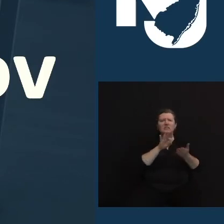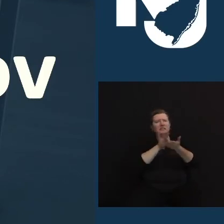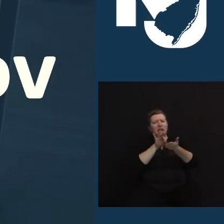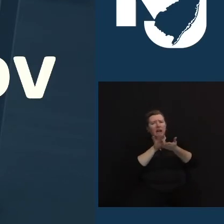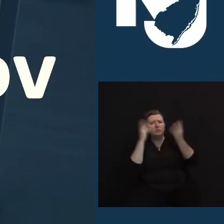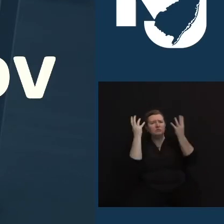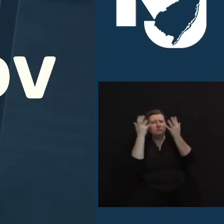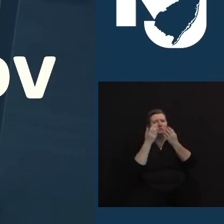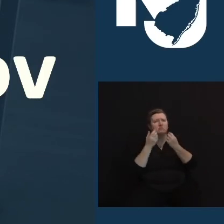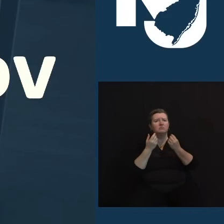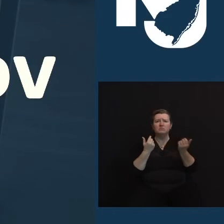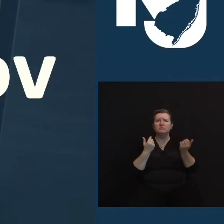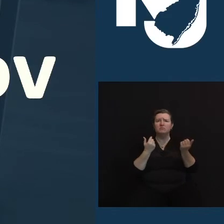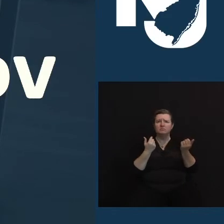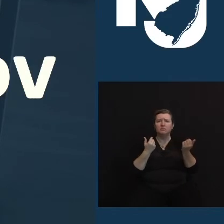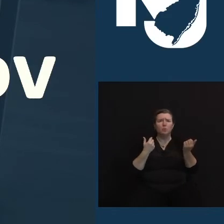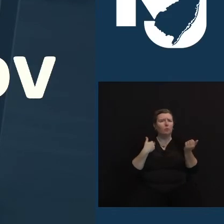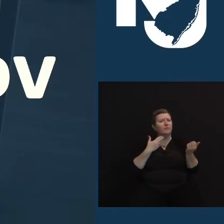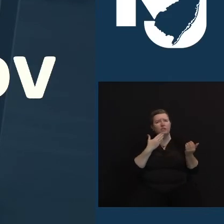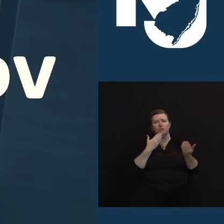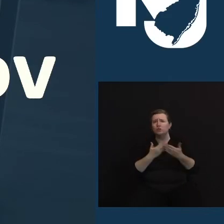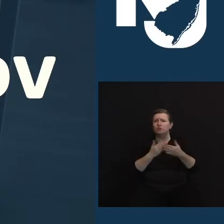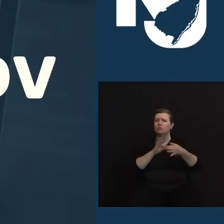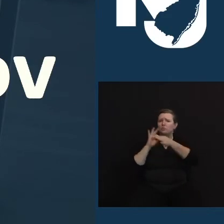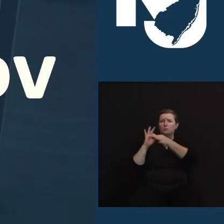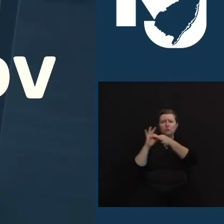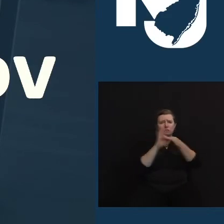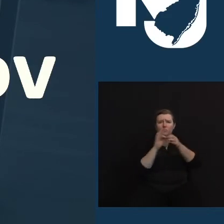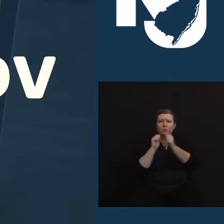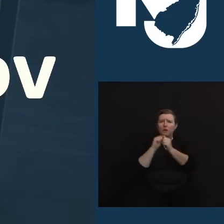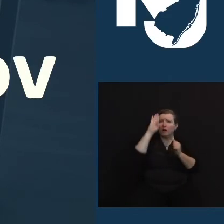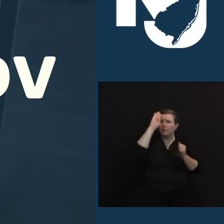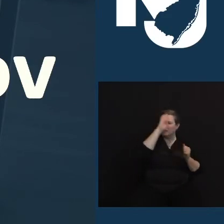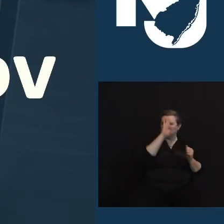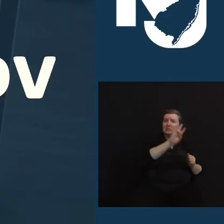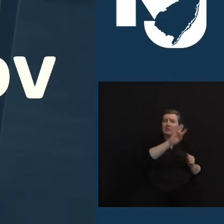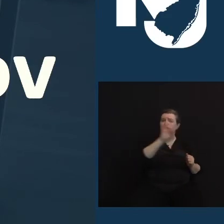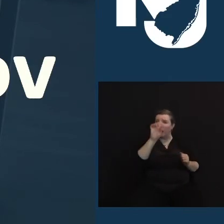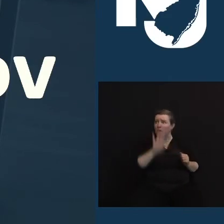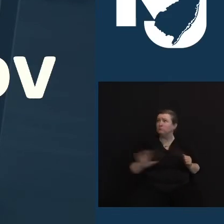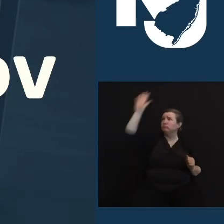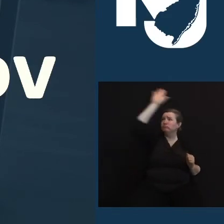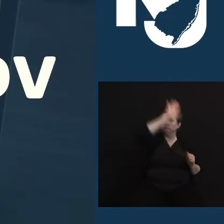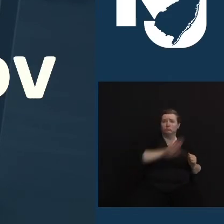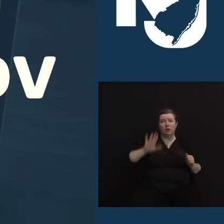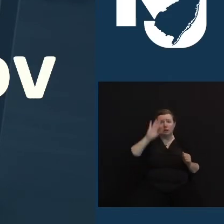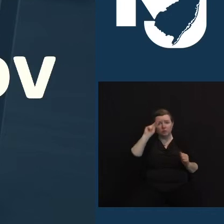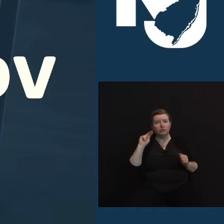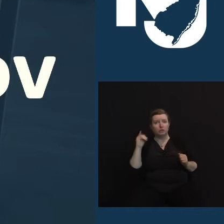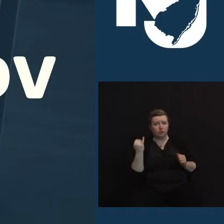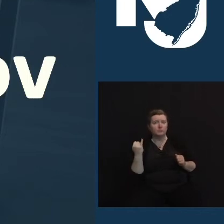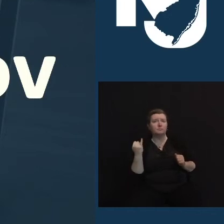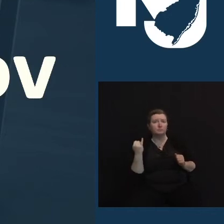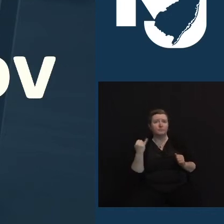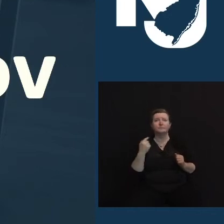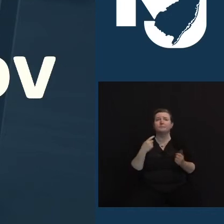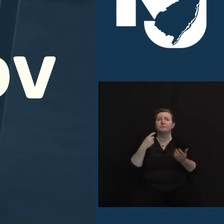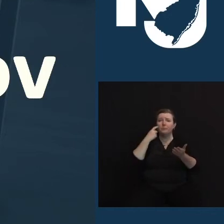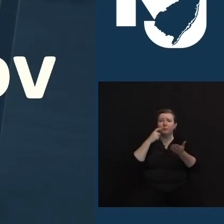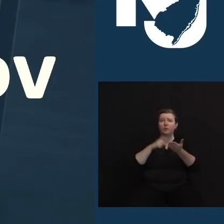close relationship with our 71 hospitals, largely through Judy and Eddie and their colleagues. We were seeing the appetite for